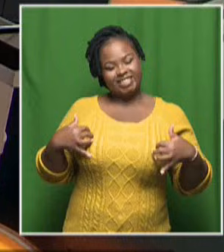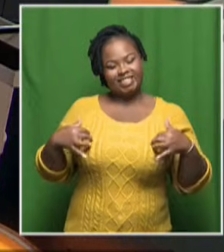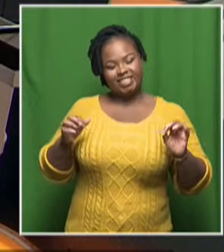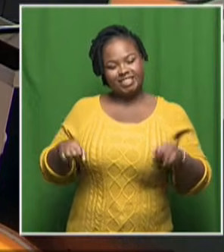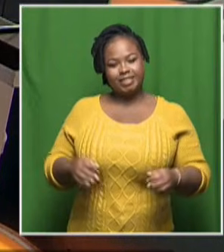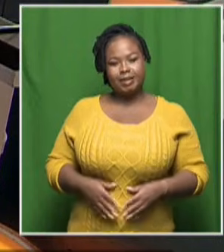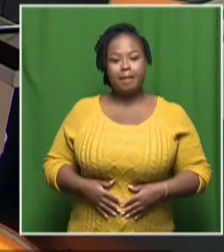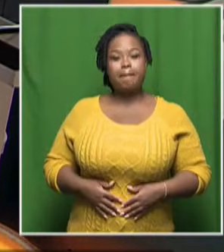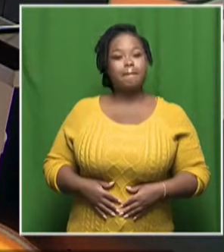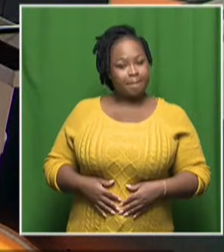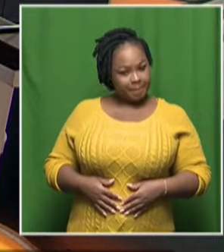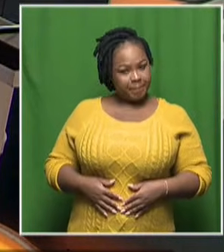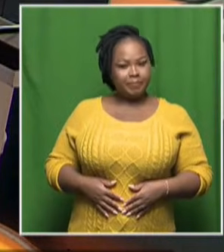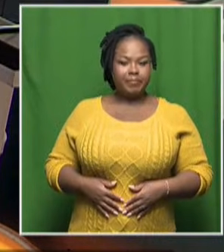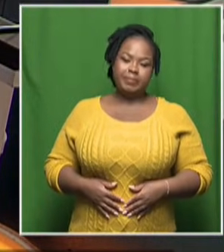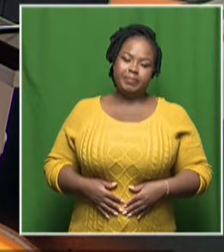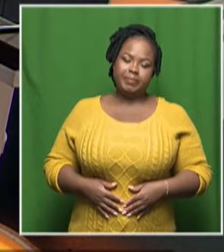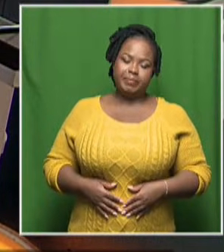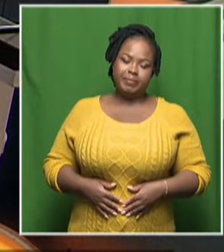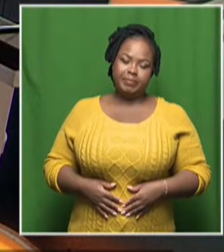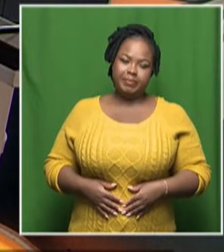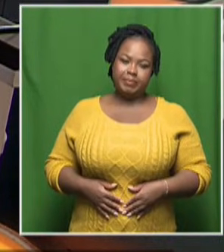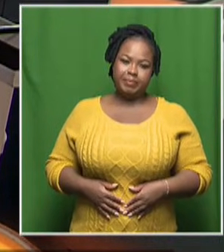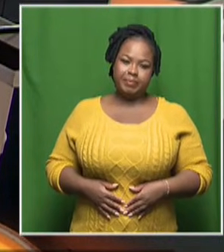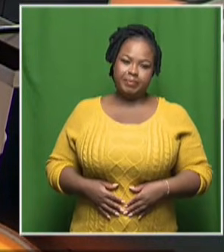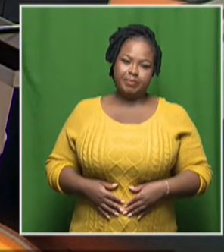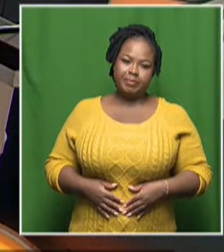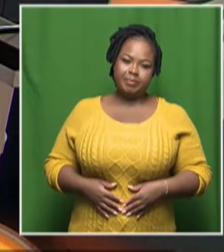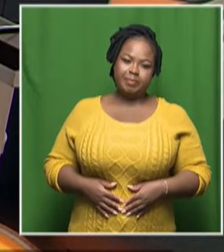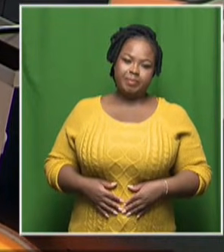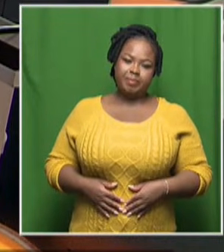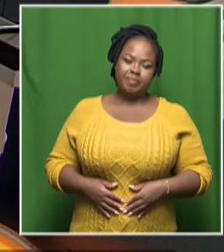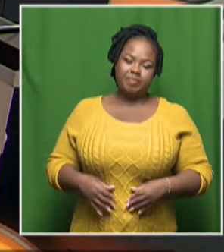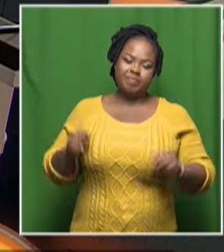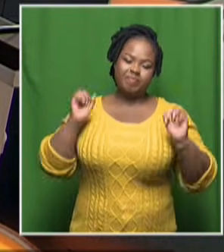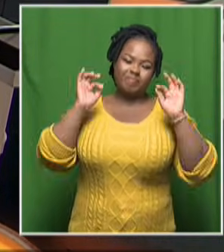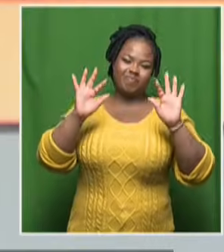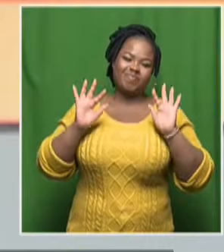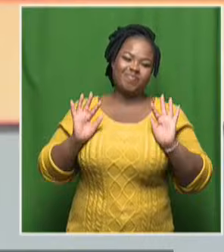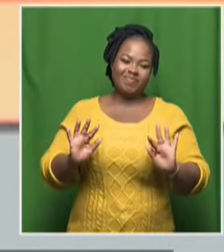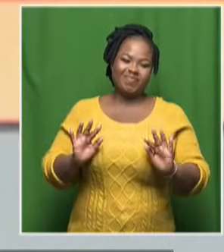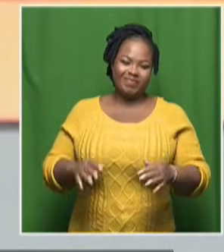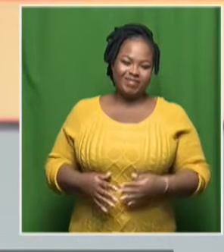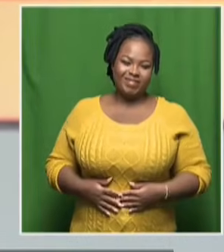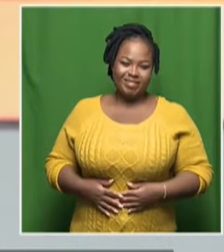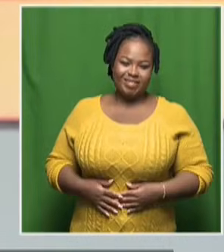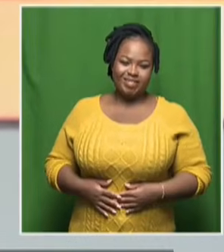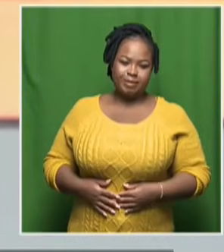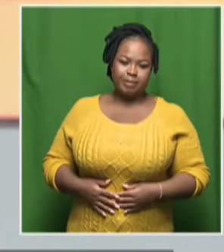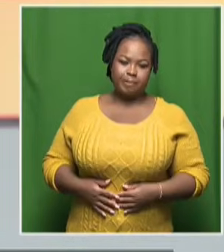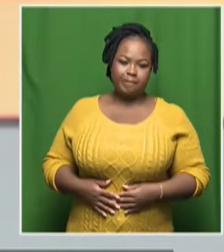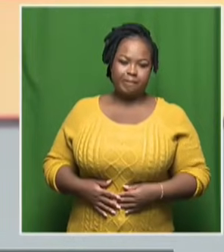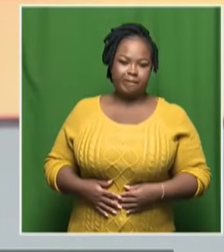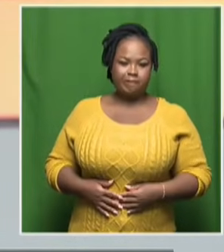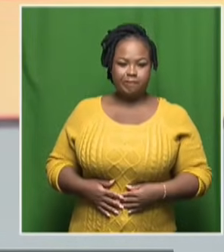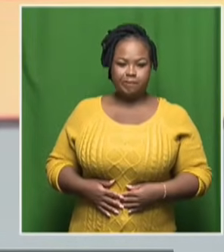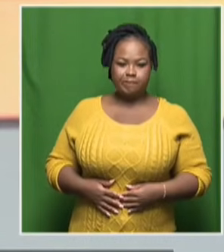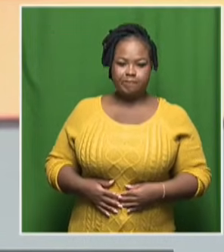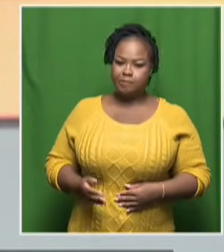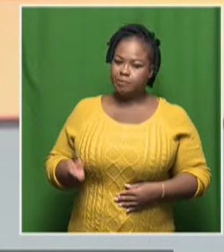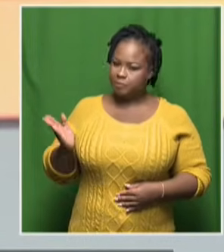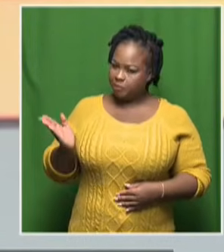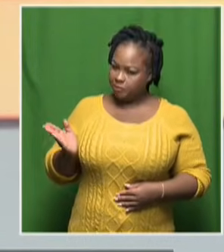told you guys I at least went and had a jab. Bongi is amazing. What a, like, honestly, right? you're a gem. You're